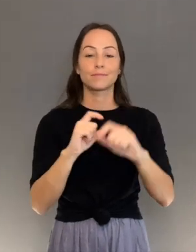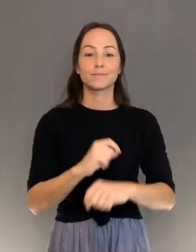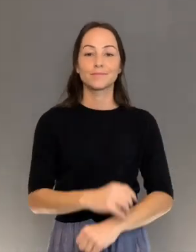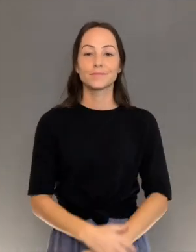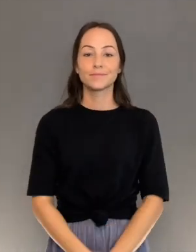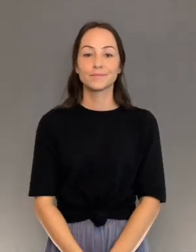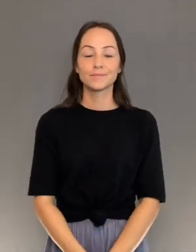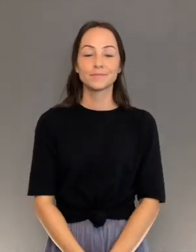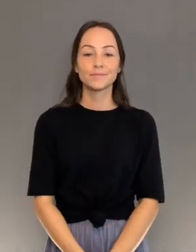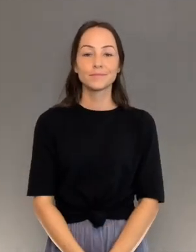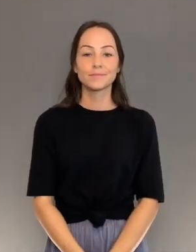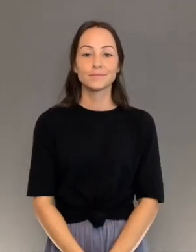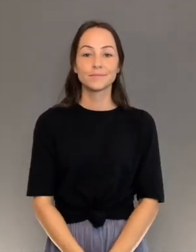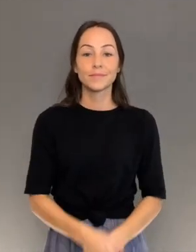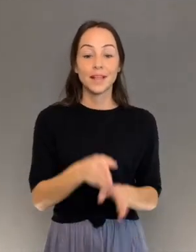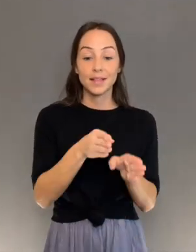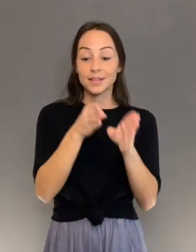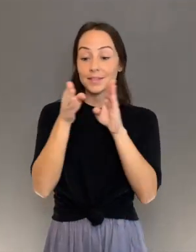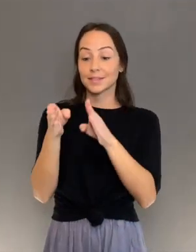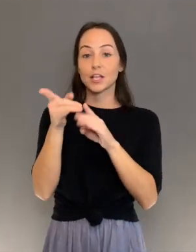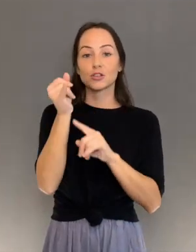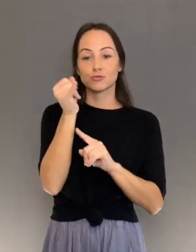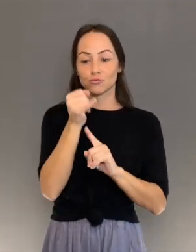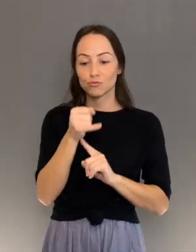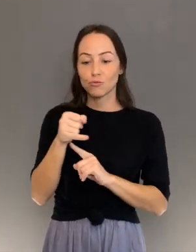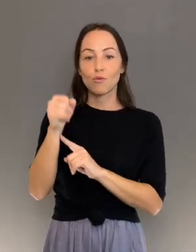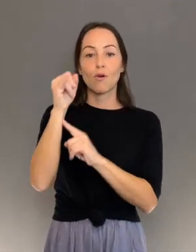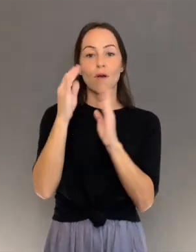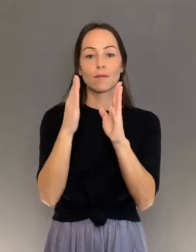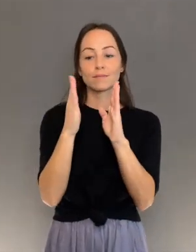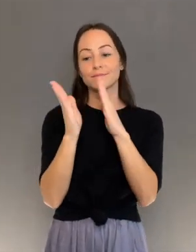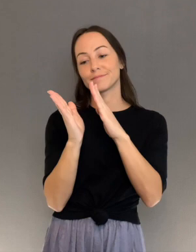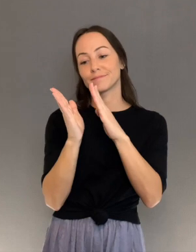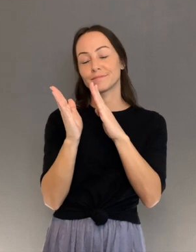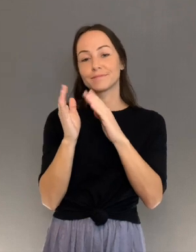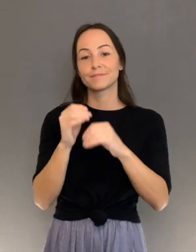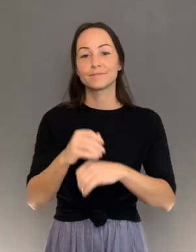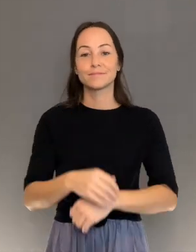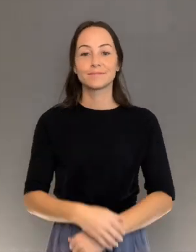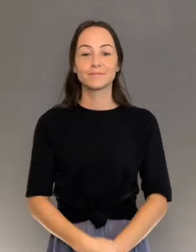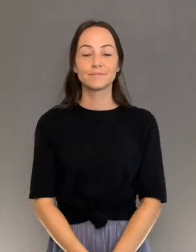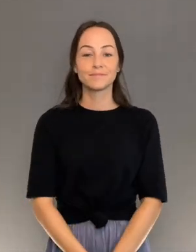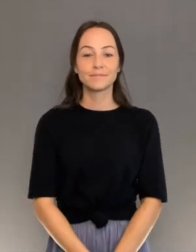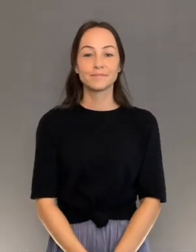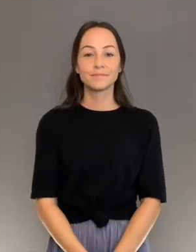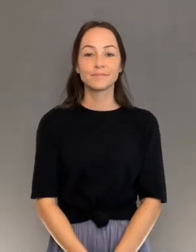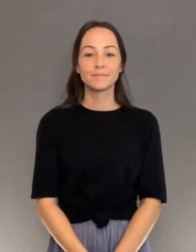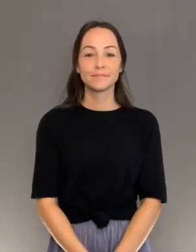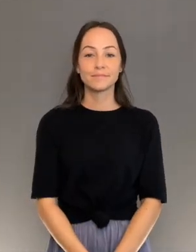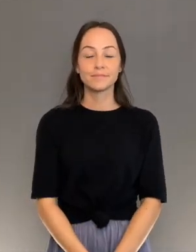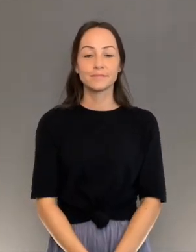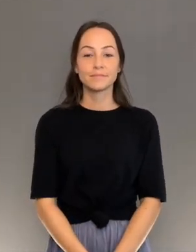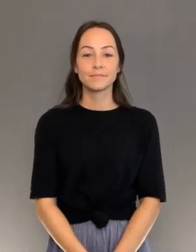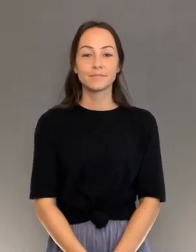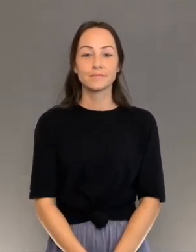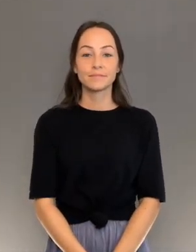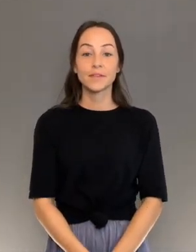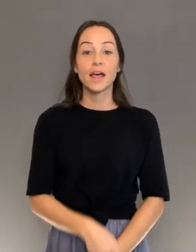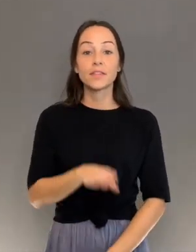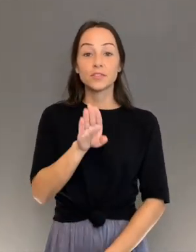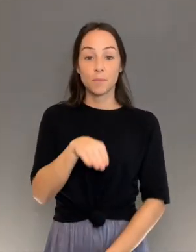and the other half overlaps the large circle. To the right of the center circle, draw an oval at an